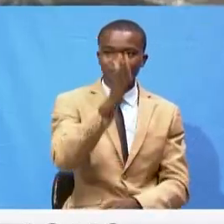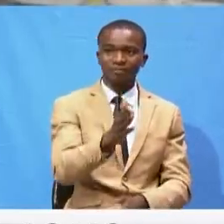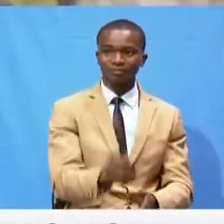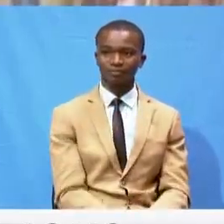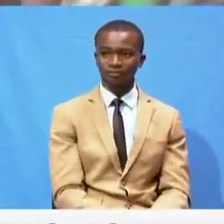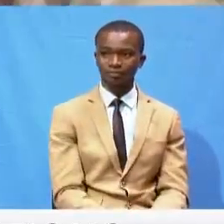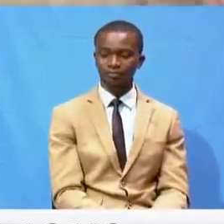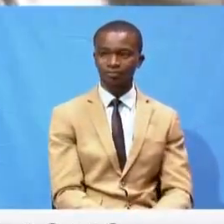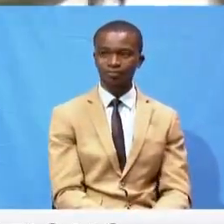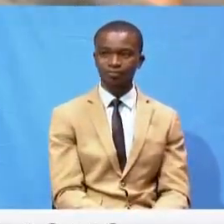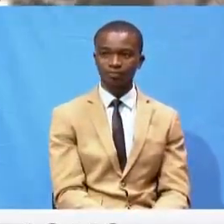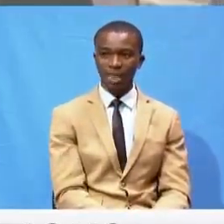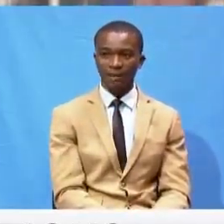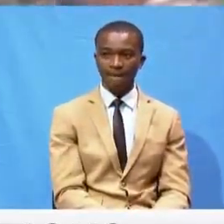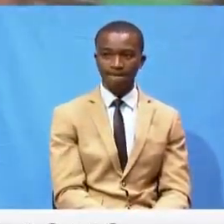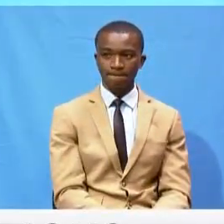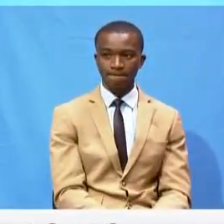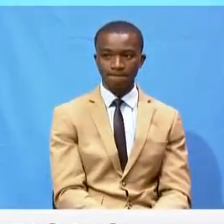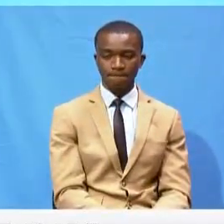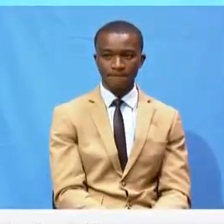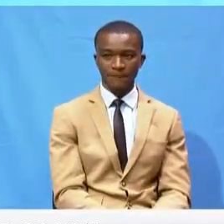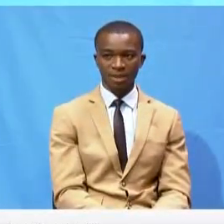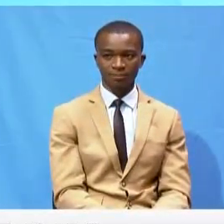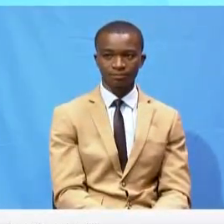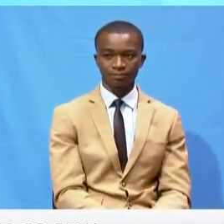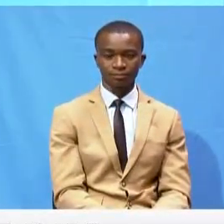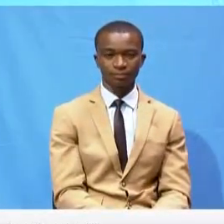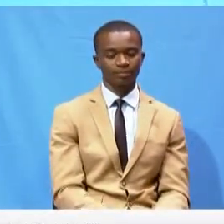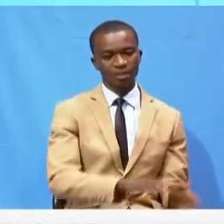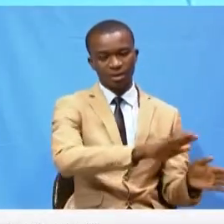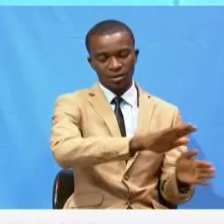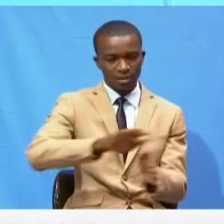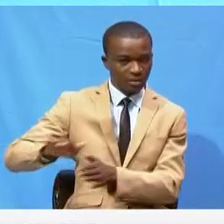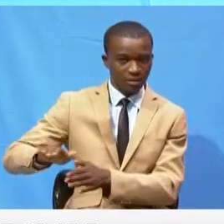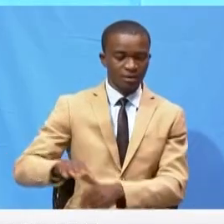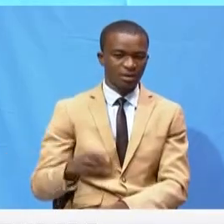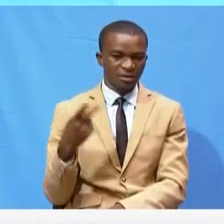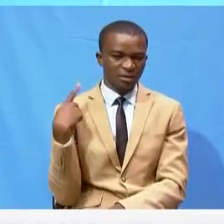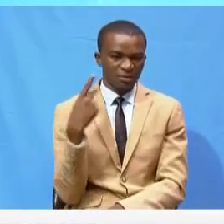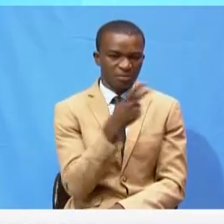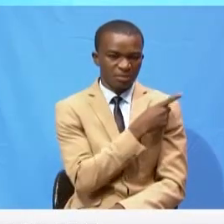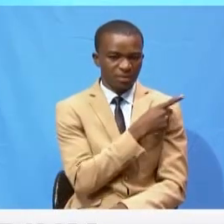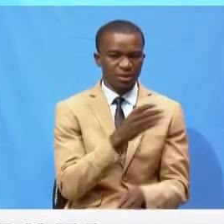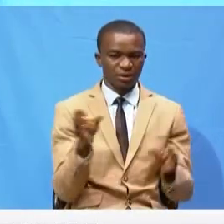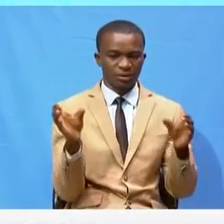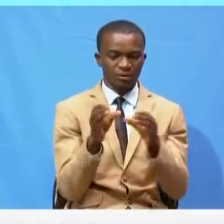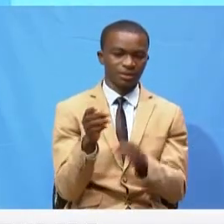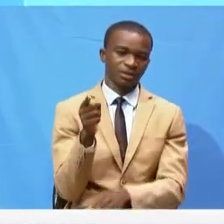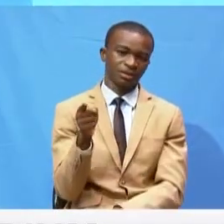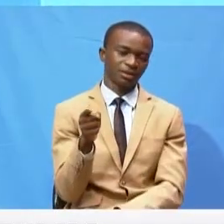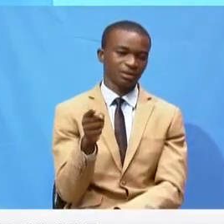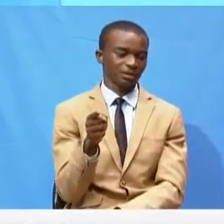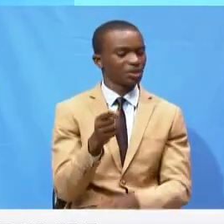Zanis in Mong District of Western Province. The Parliamentary Committee on Government Assurances